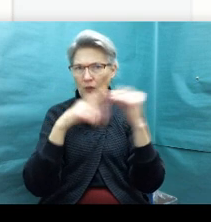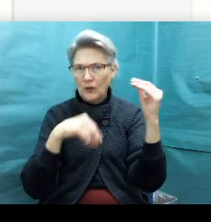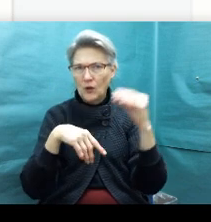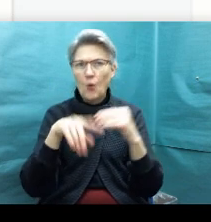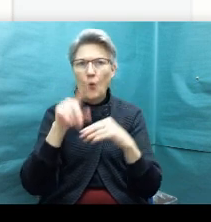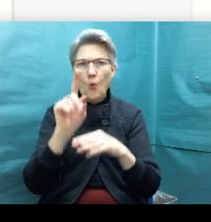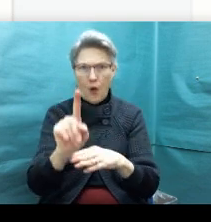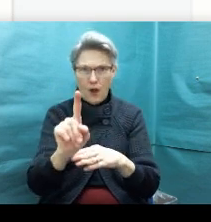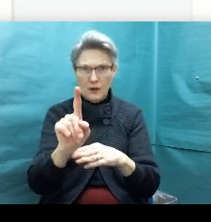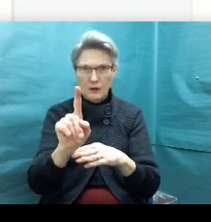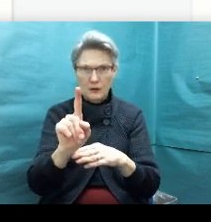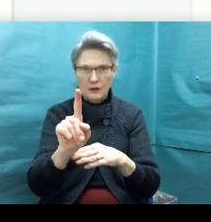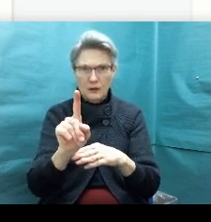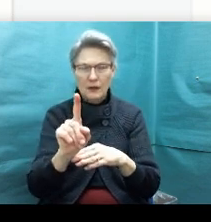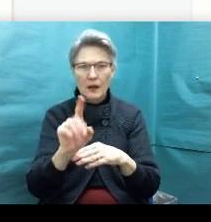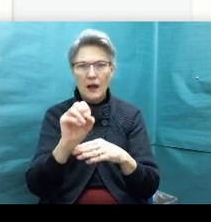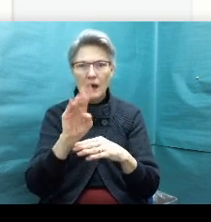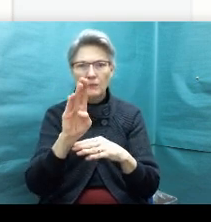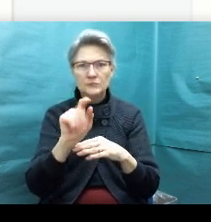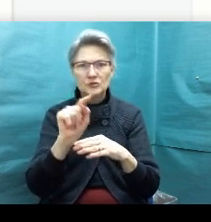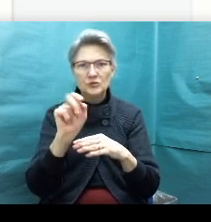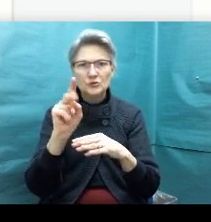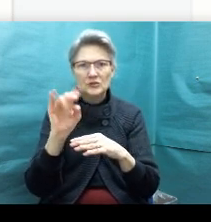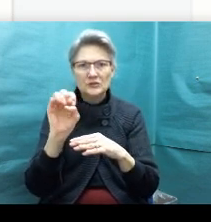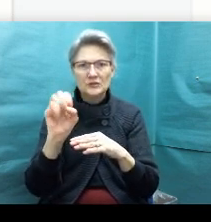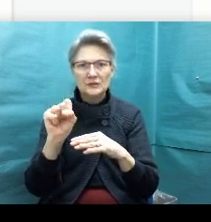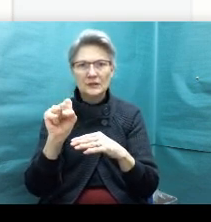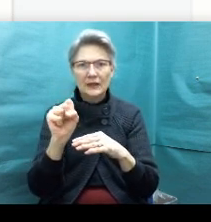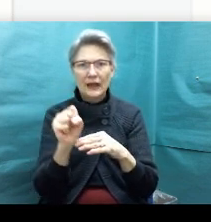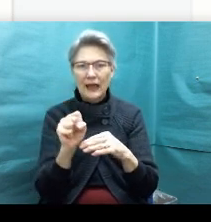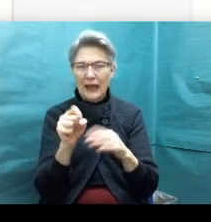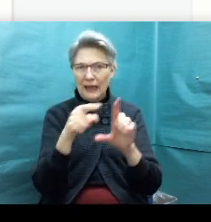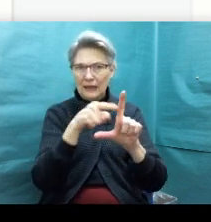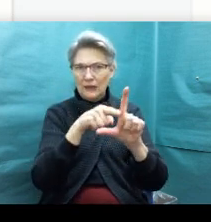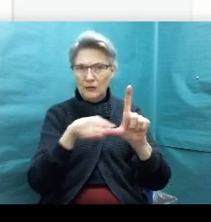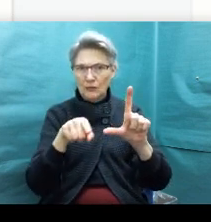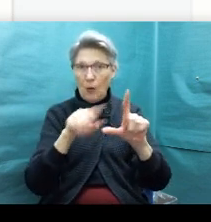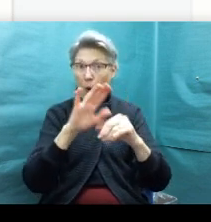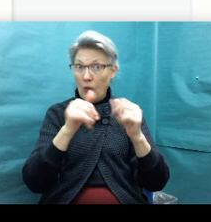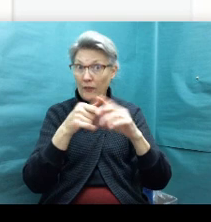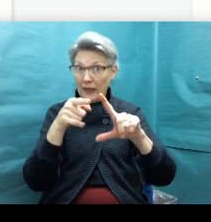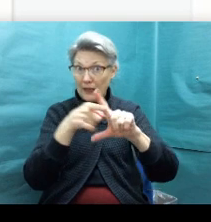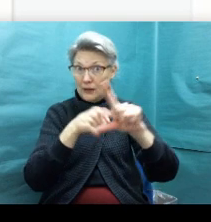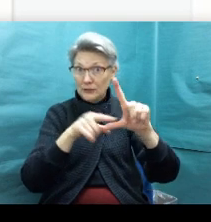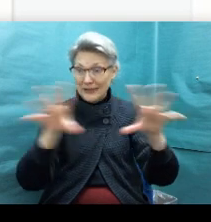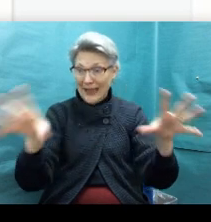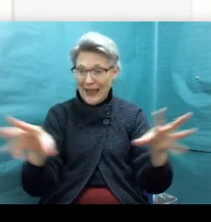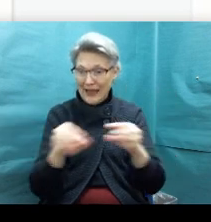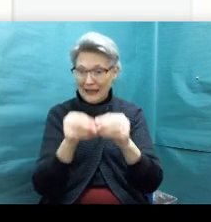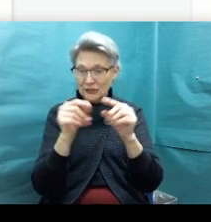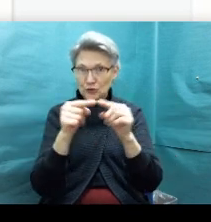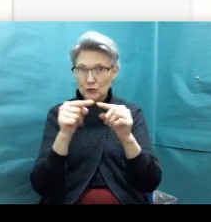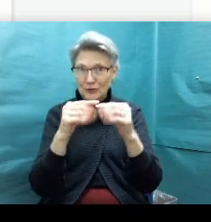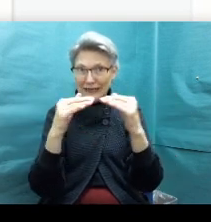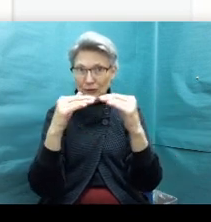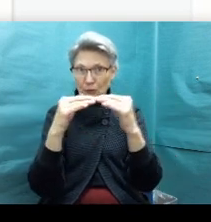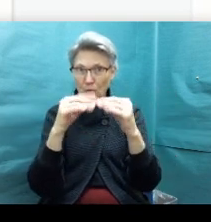the angles inside of a triangle actually add up to 180 degrees, which we'll talk more about